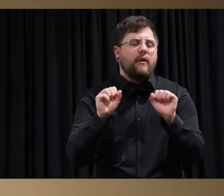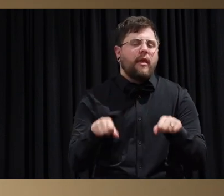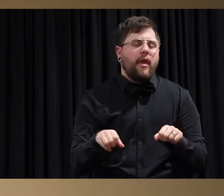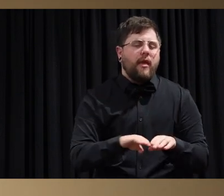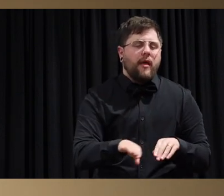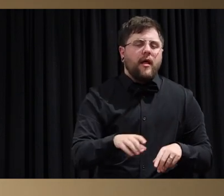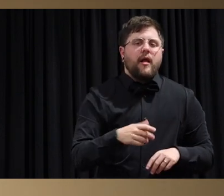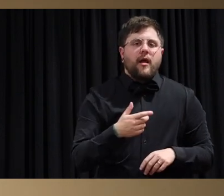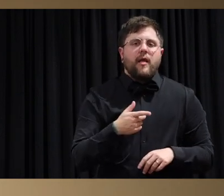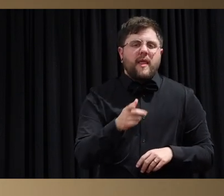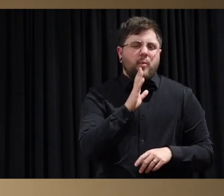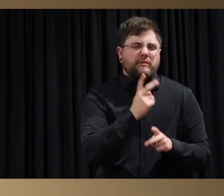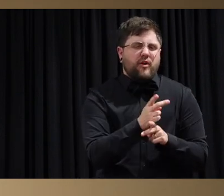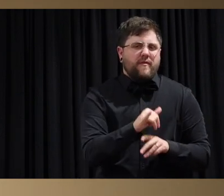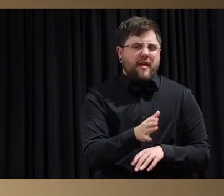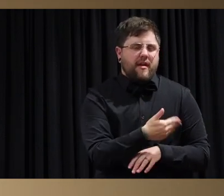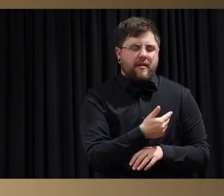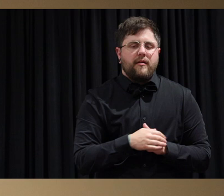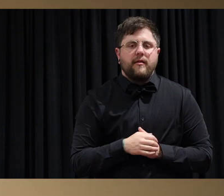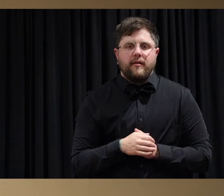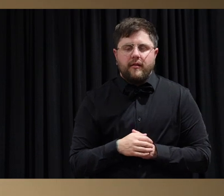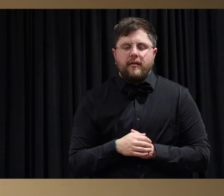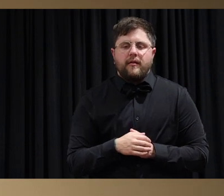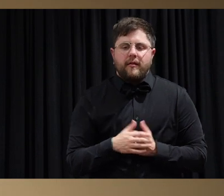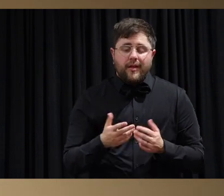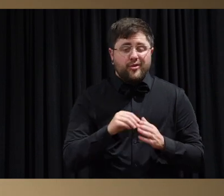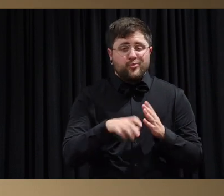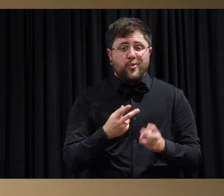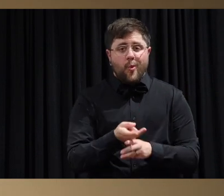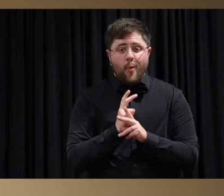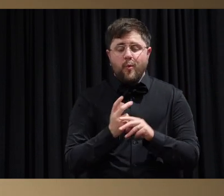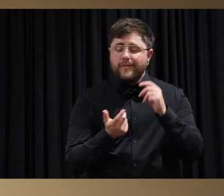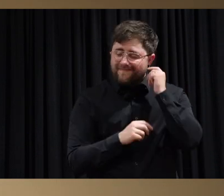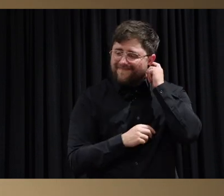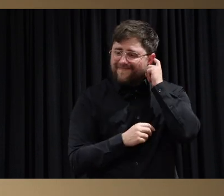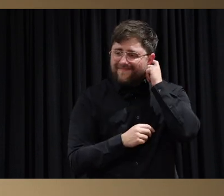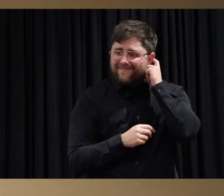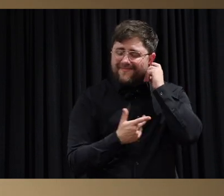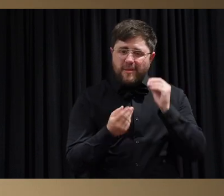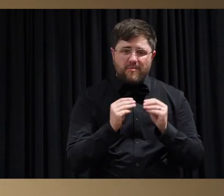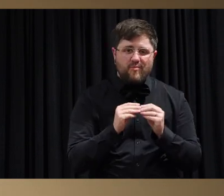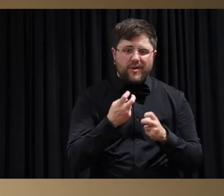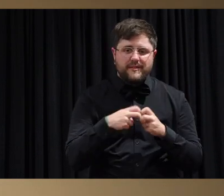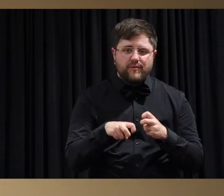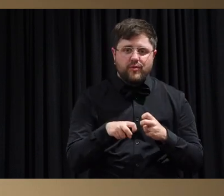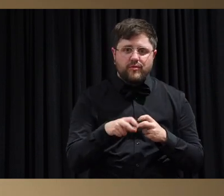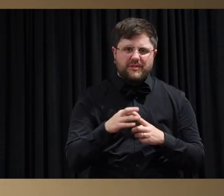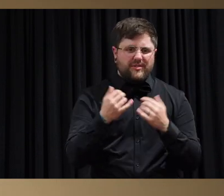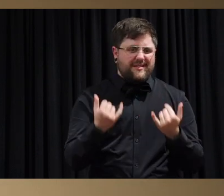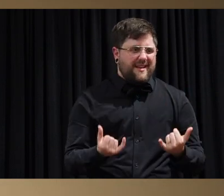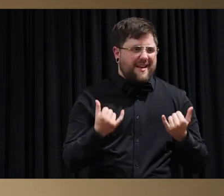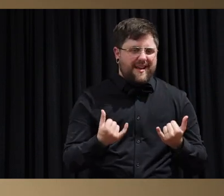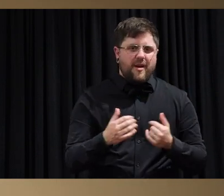books, that they're going to take care of it. The student loans are more difficult, especially now that